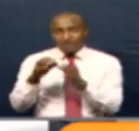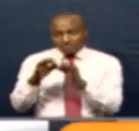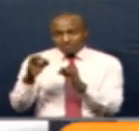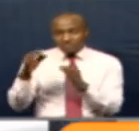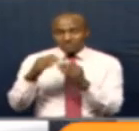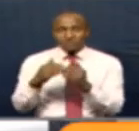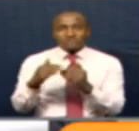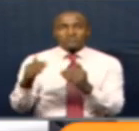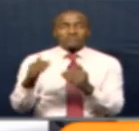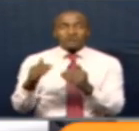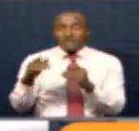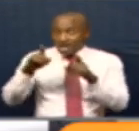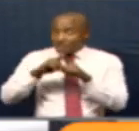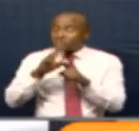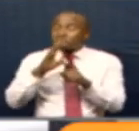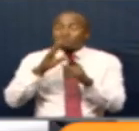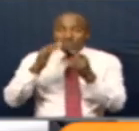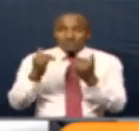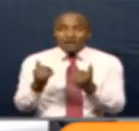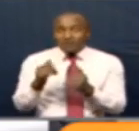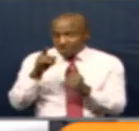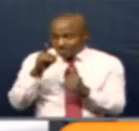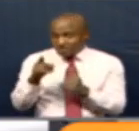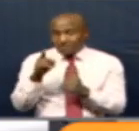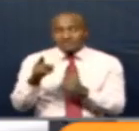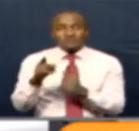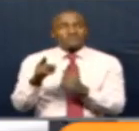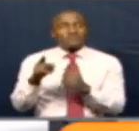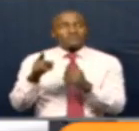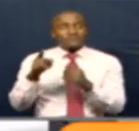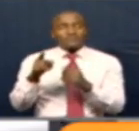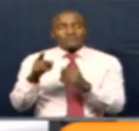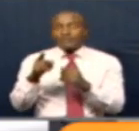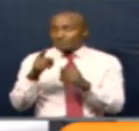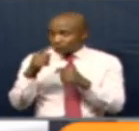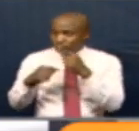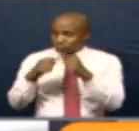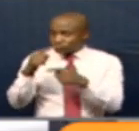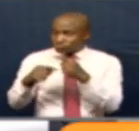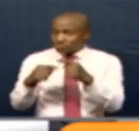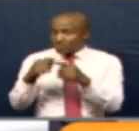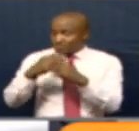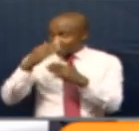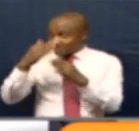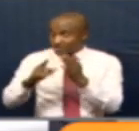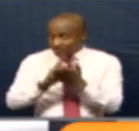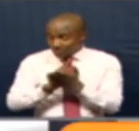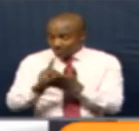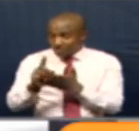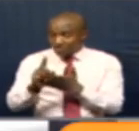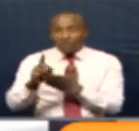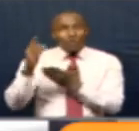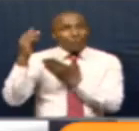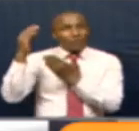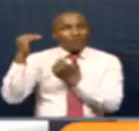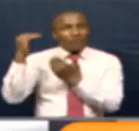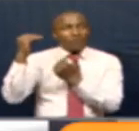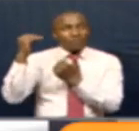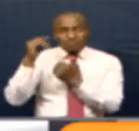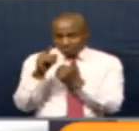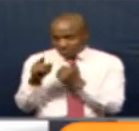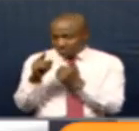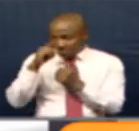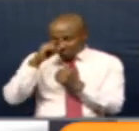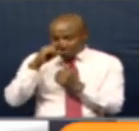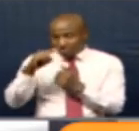forward. And okay. as you speak now, mm-hmm. that framework is being worked on. At the end of this week, we hope that draft policy